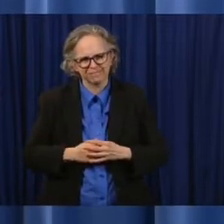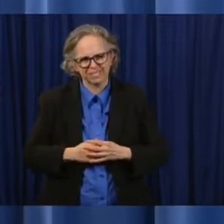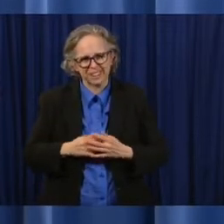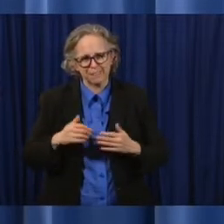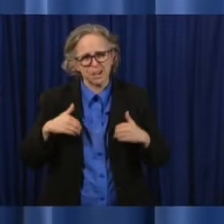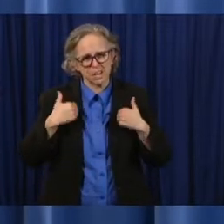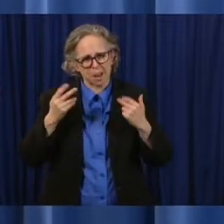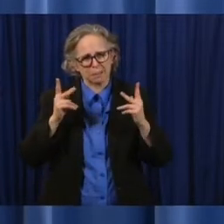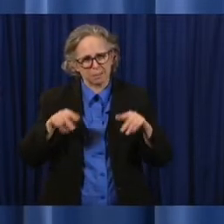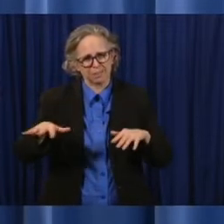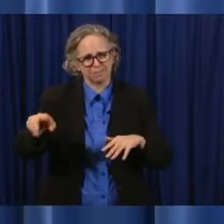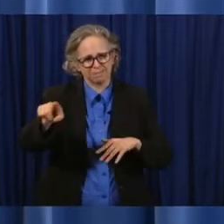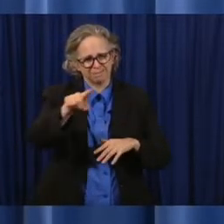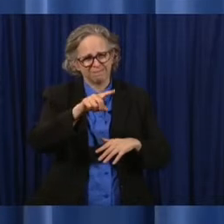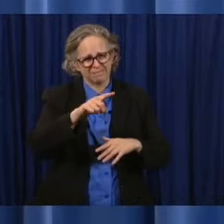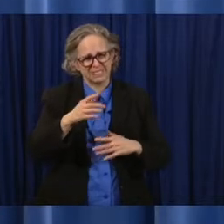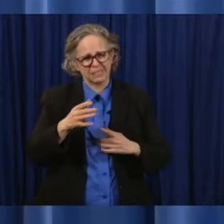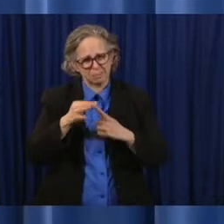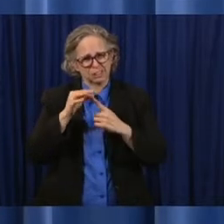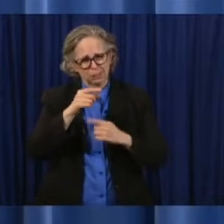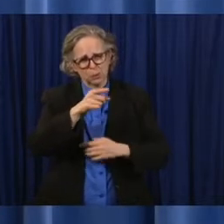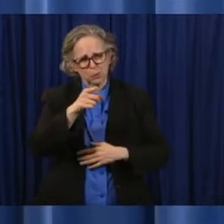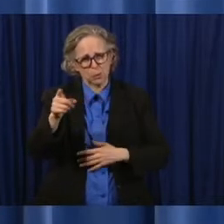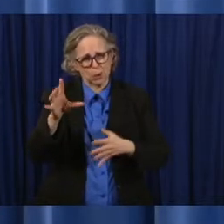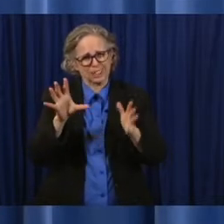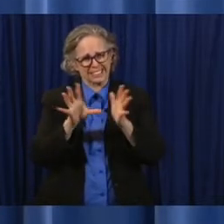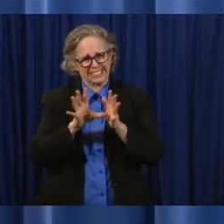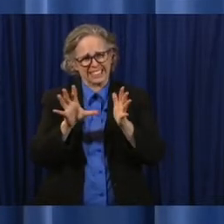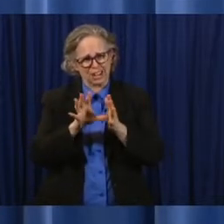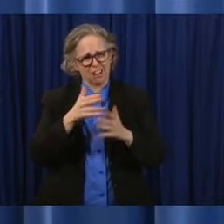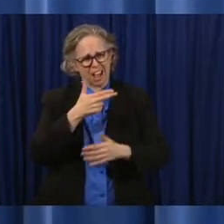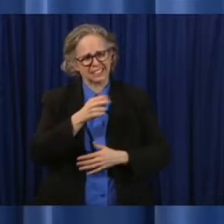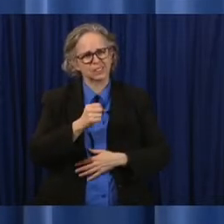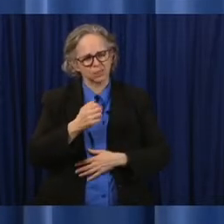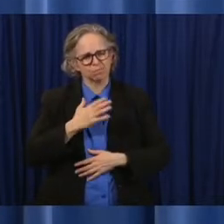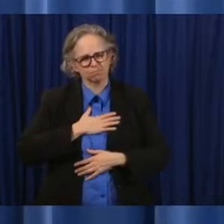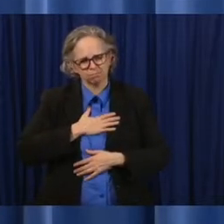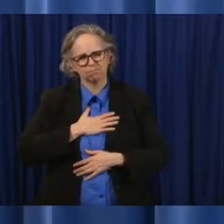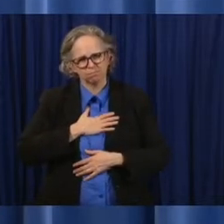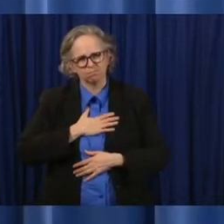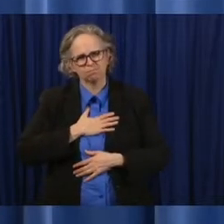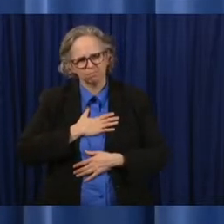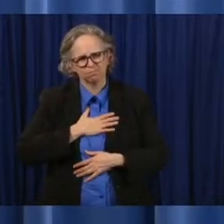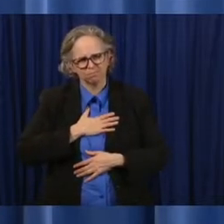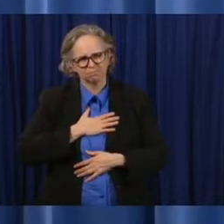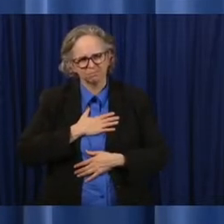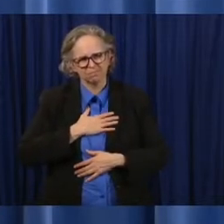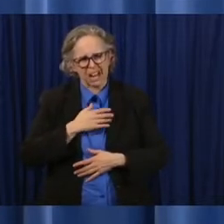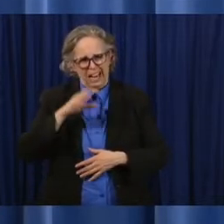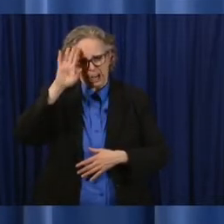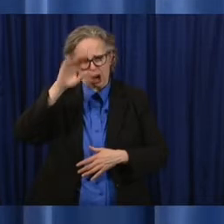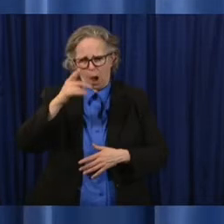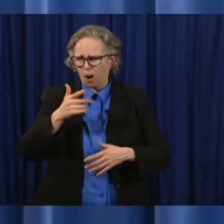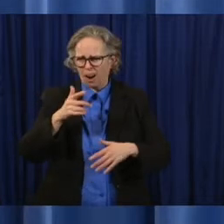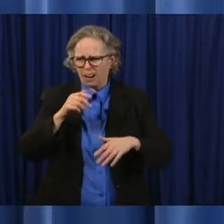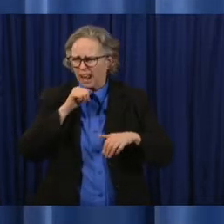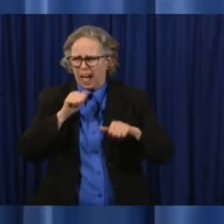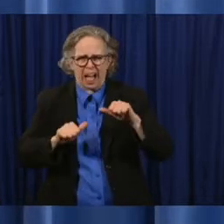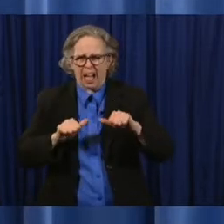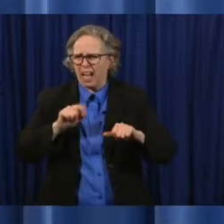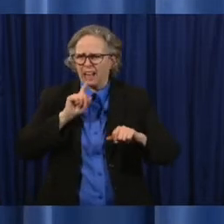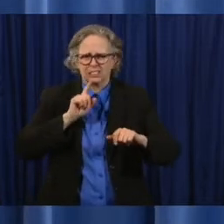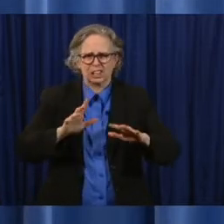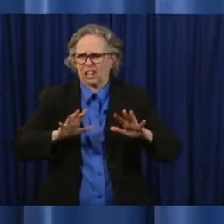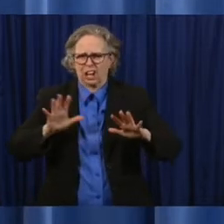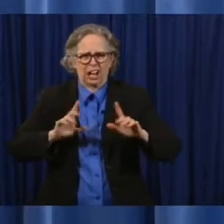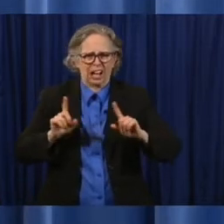particularly those who are now seniors in high school, certainly a time of uncertainty. And I just, you know, I want to